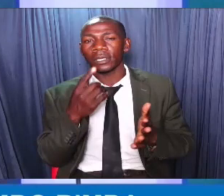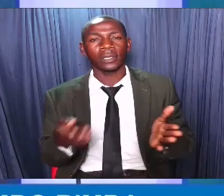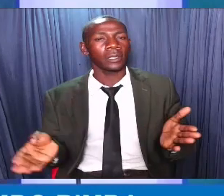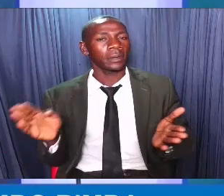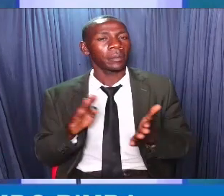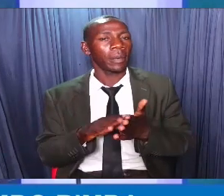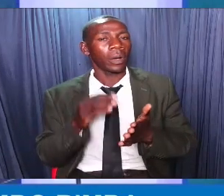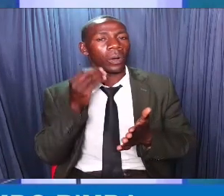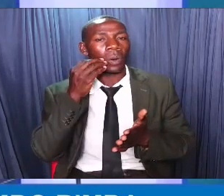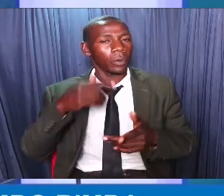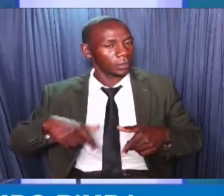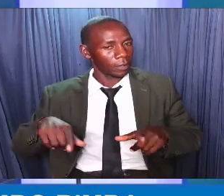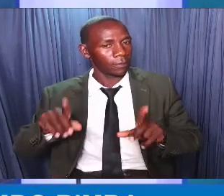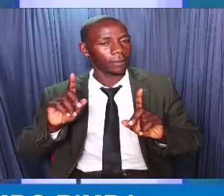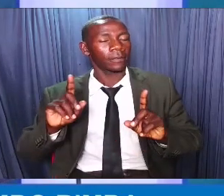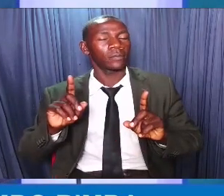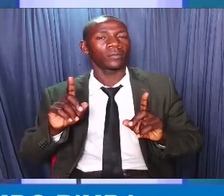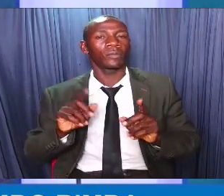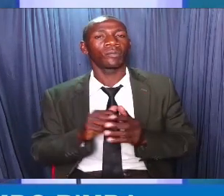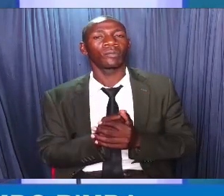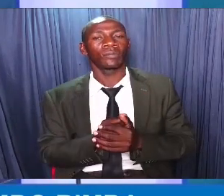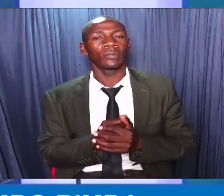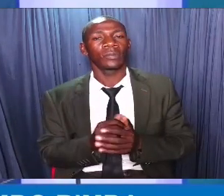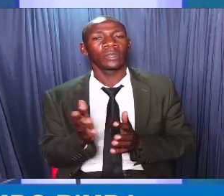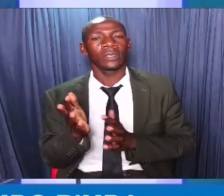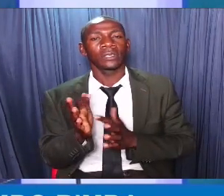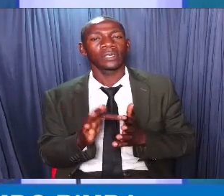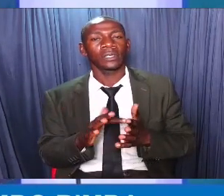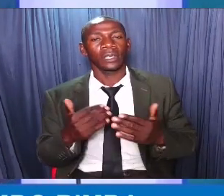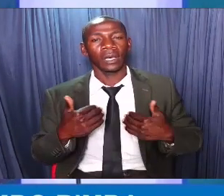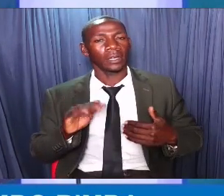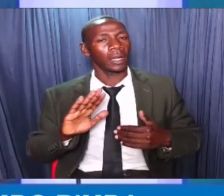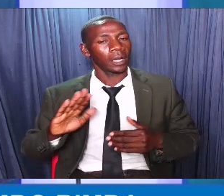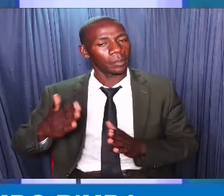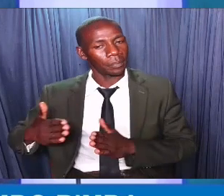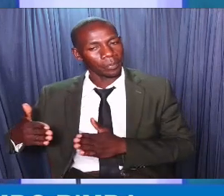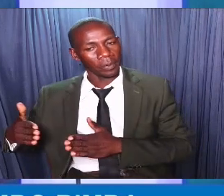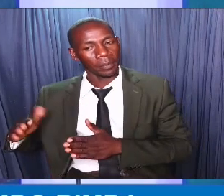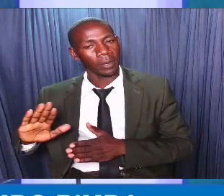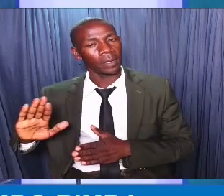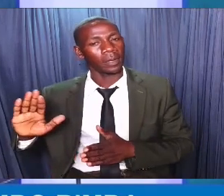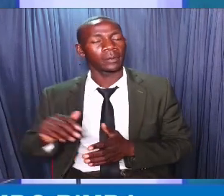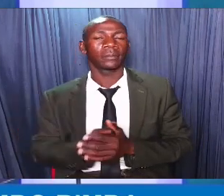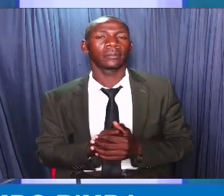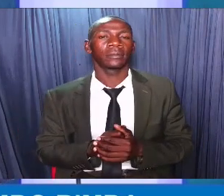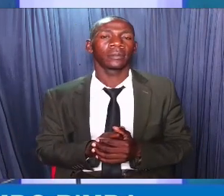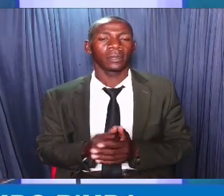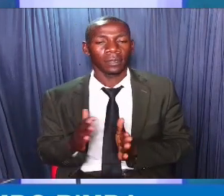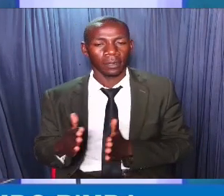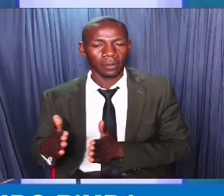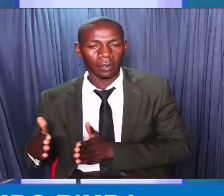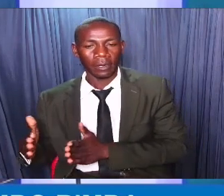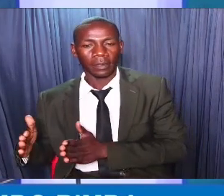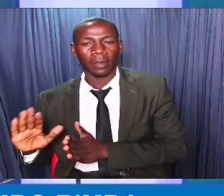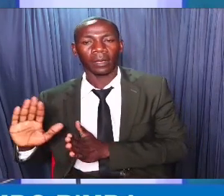But Jesus told him you go your son liveth. Ana Yesu alikuwa na programs zake. Because Jesus had his own programs, no. Amezipanga. He